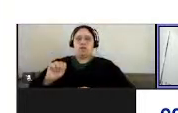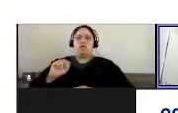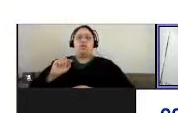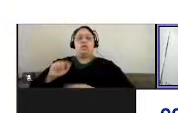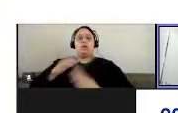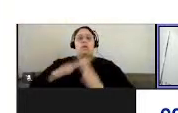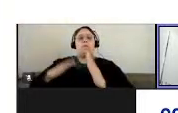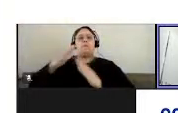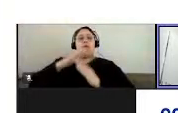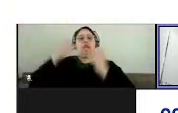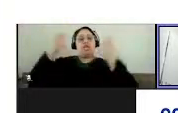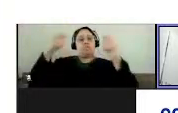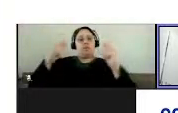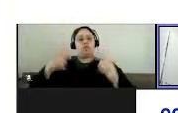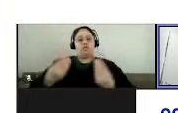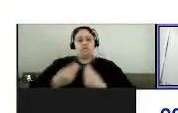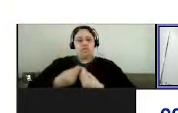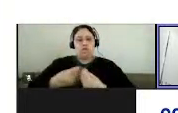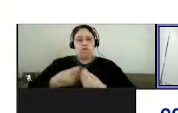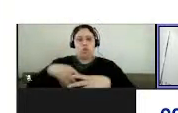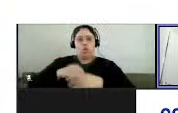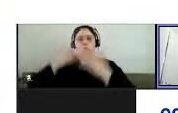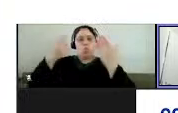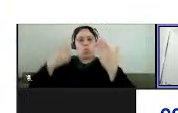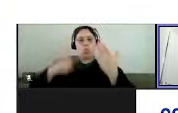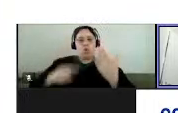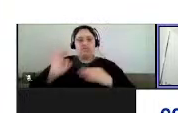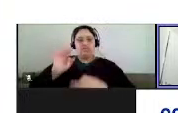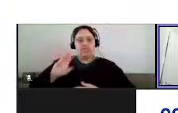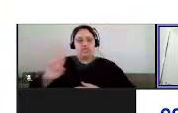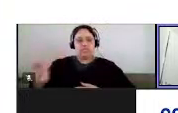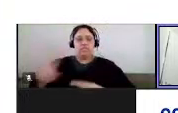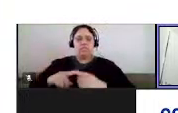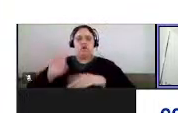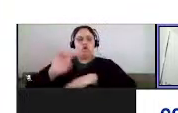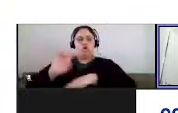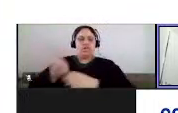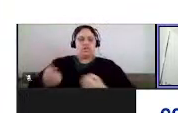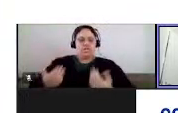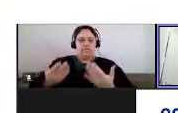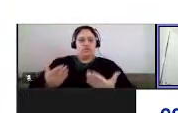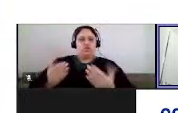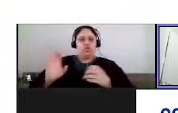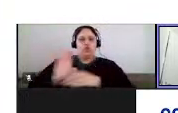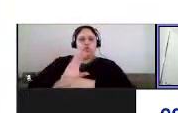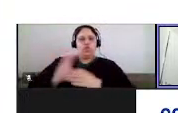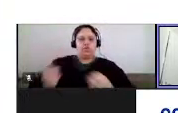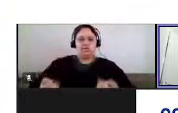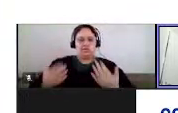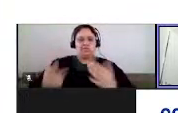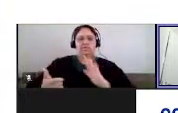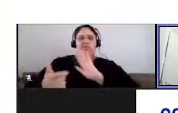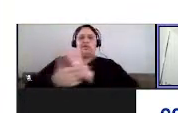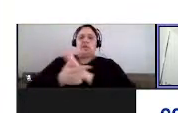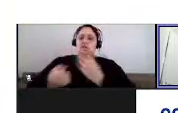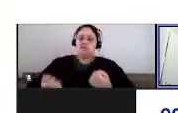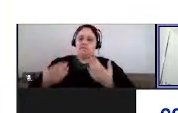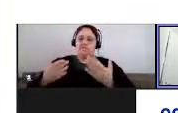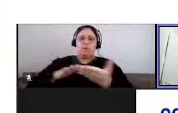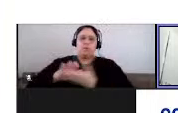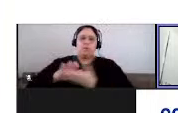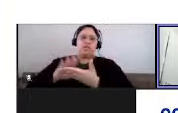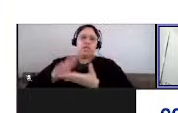main expenditure items include audit fees, consultancy services, computer services, legal services, printing